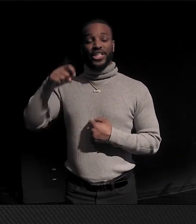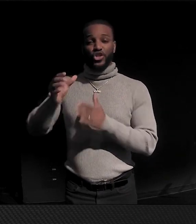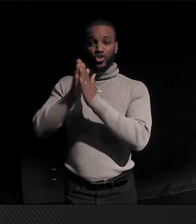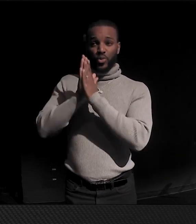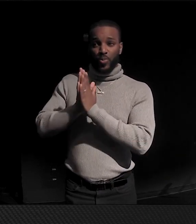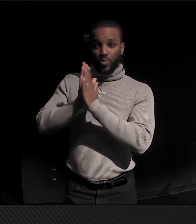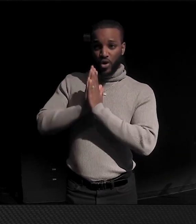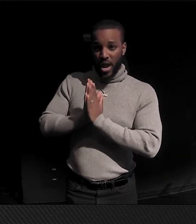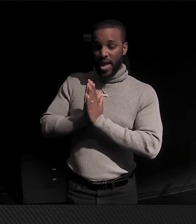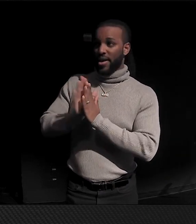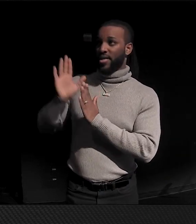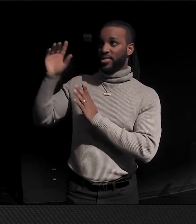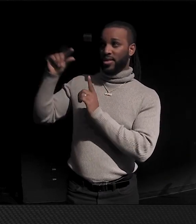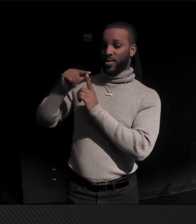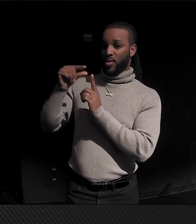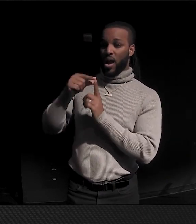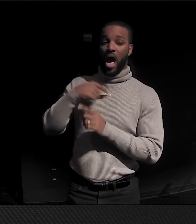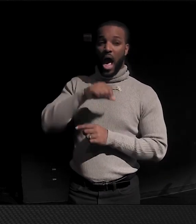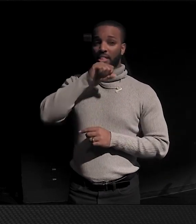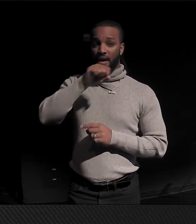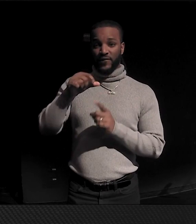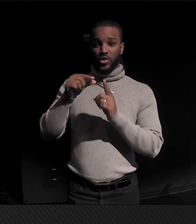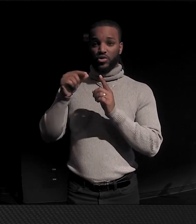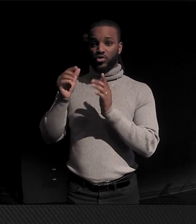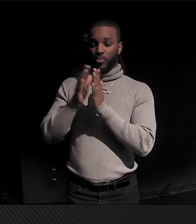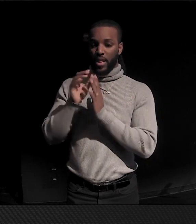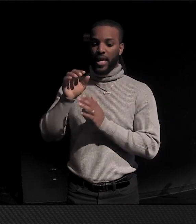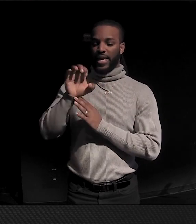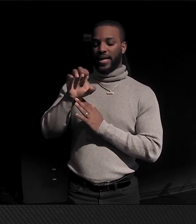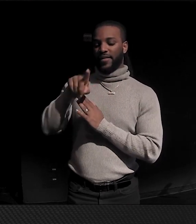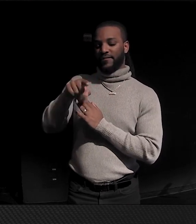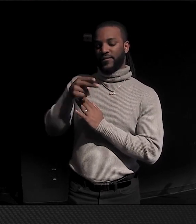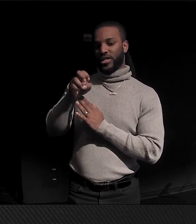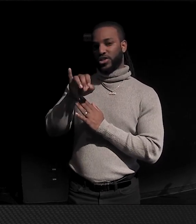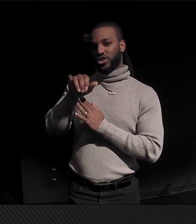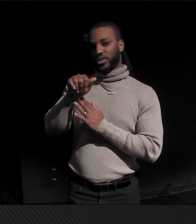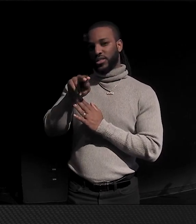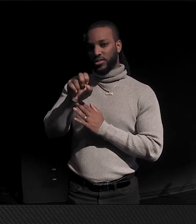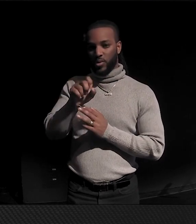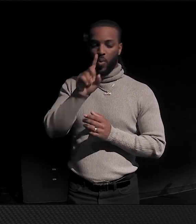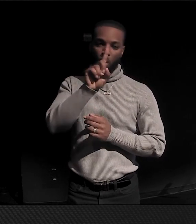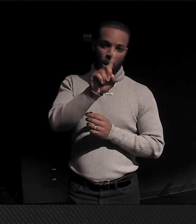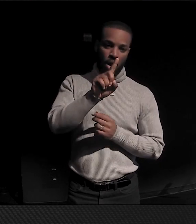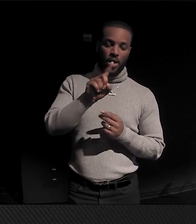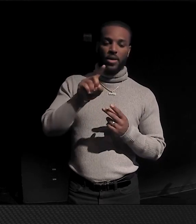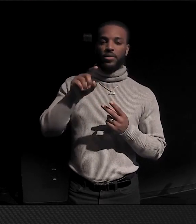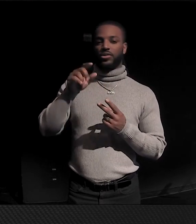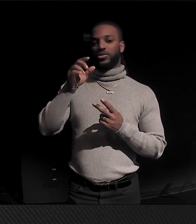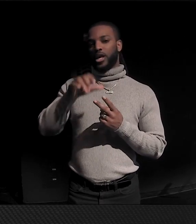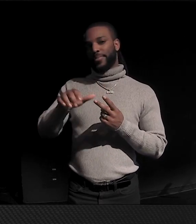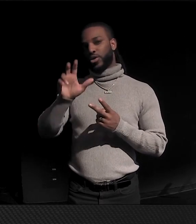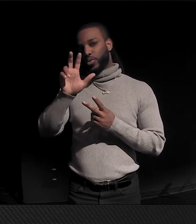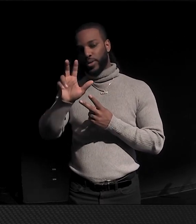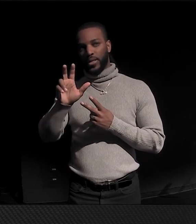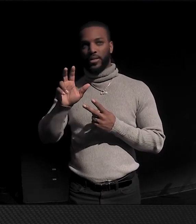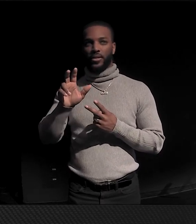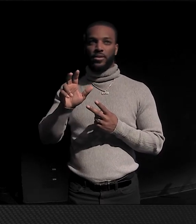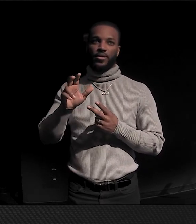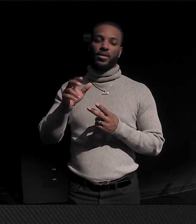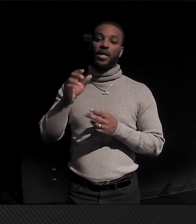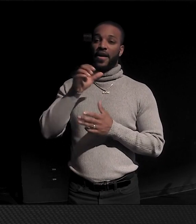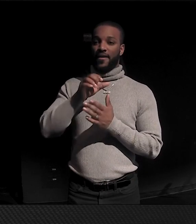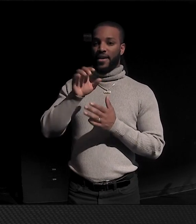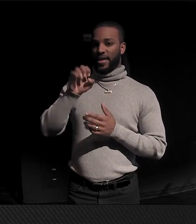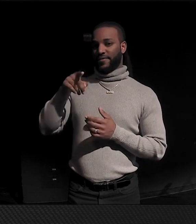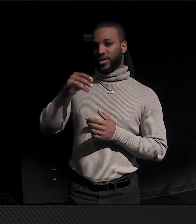word. And you know, I love to pray like Ephesians 1. There's prayers in Ephesians 1. There's prayers in Ephesians 3. The Ephesians 1 prayer